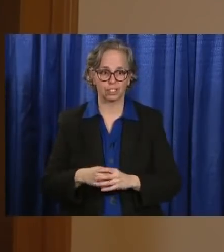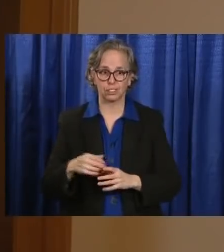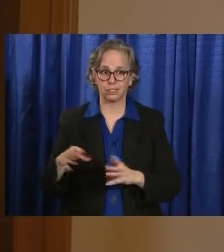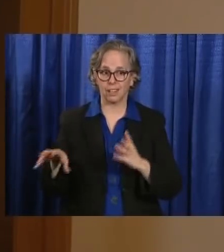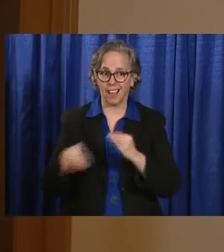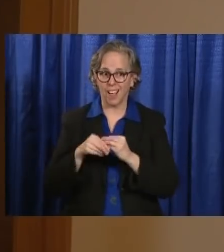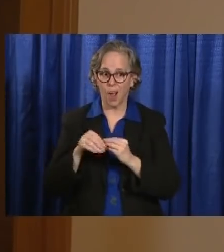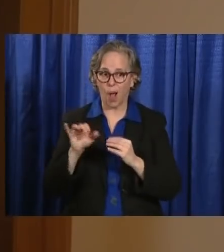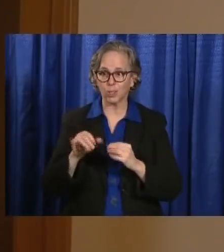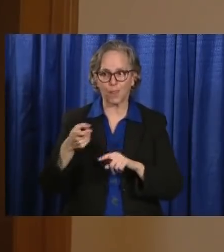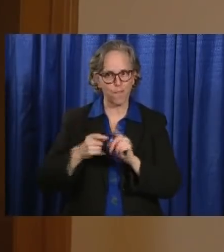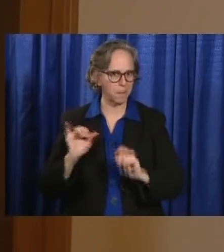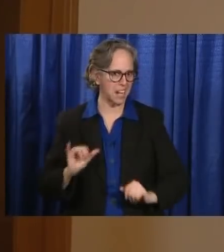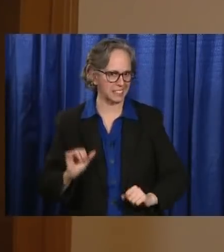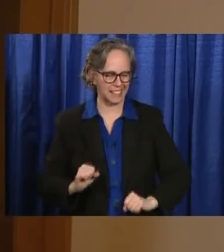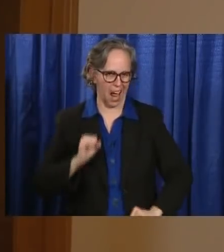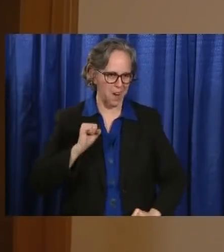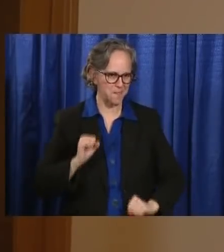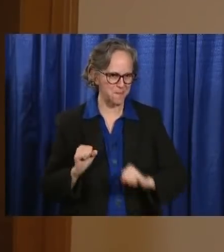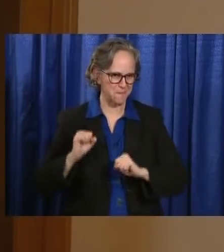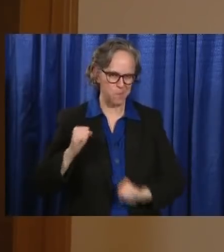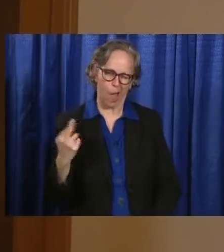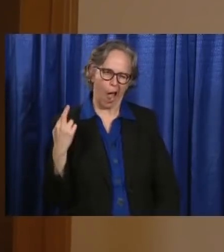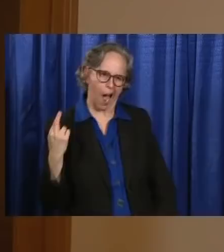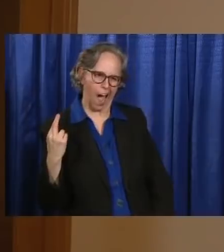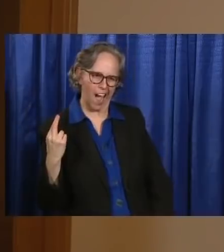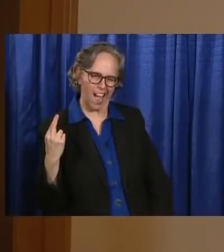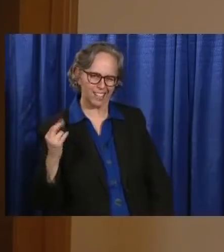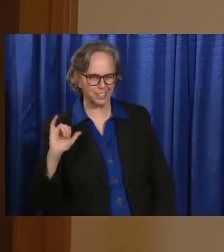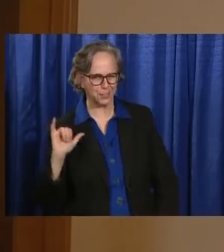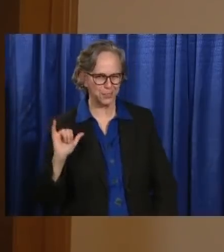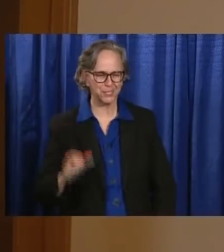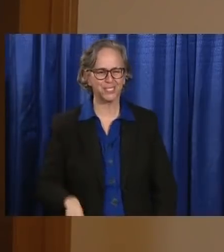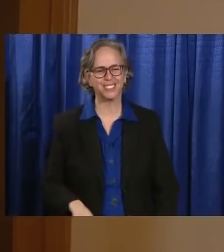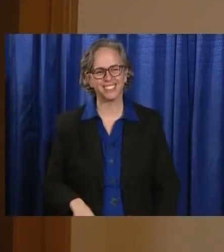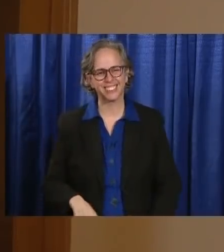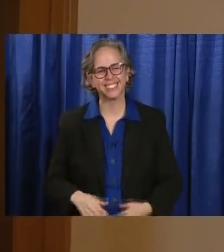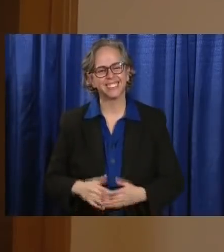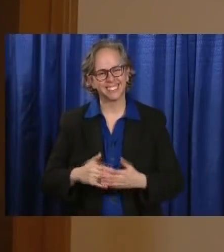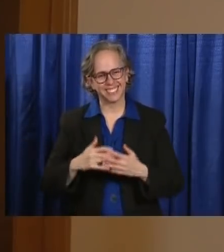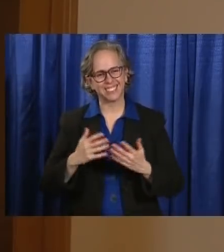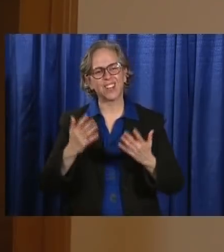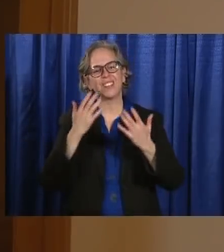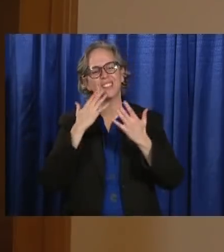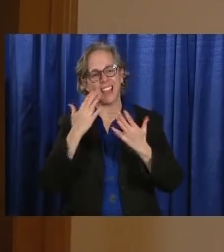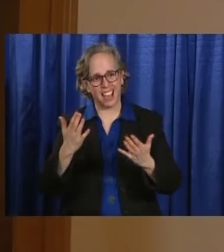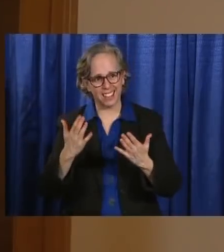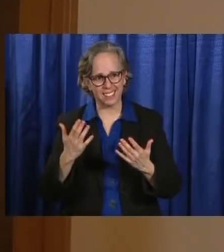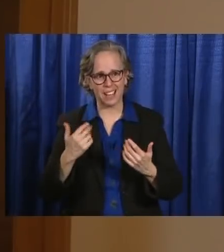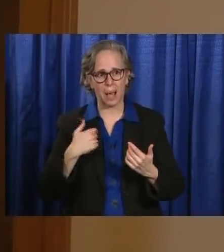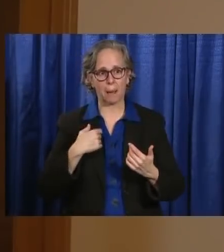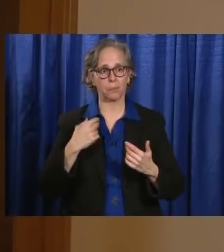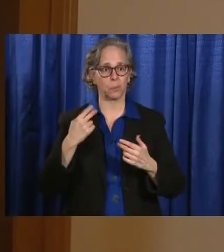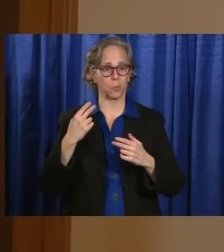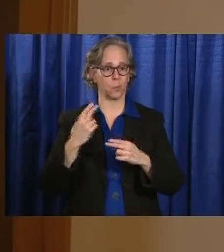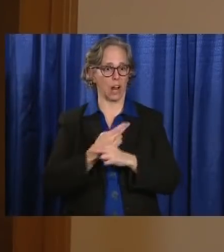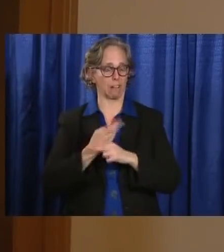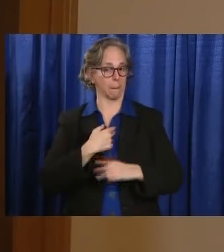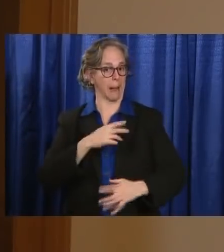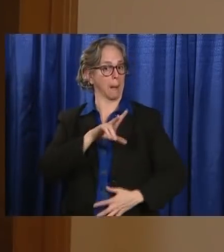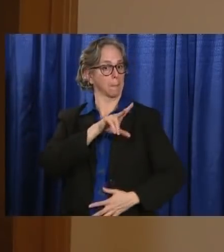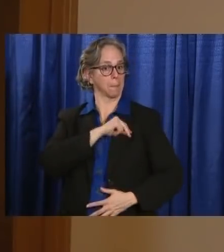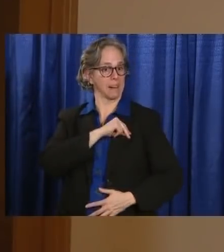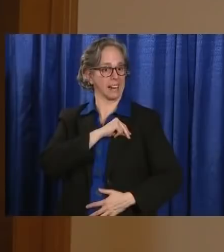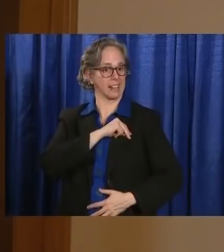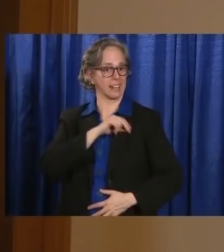Youngstown, so we have that in common too. And I do want to thank you. I am wearing the pin from